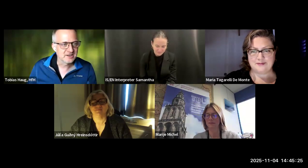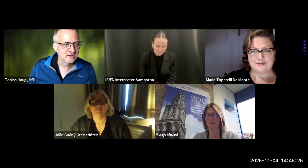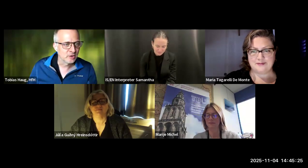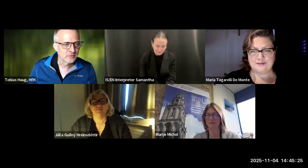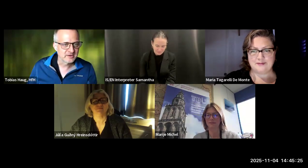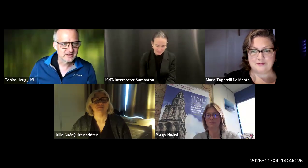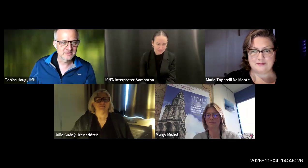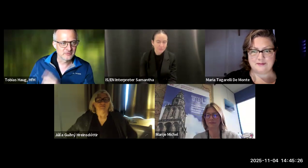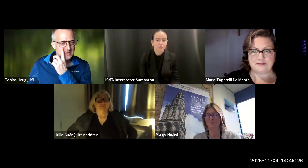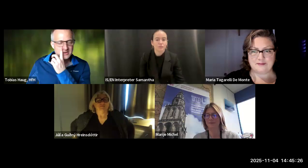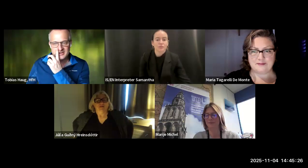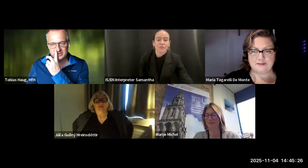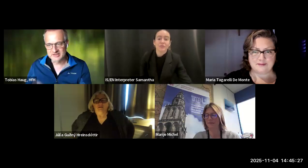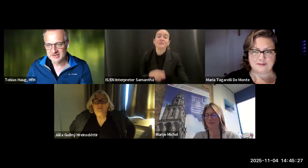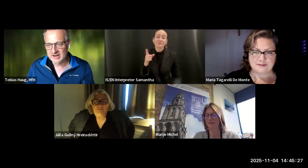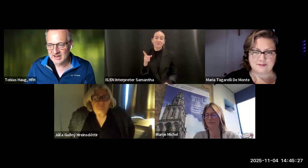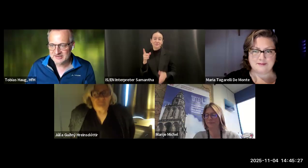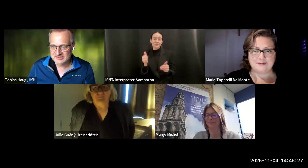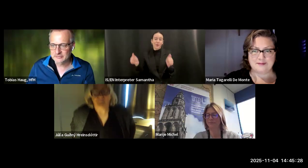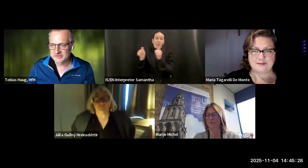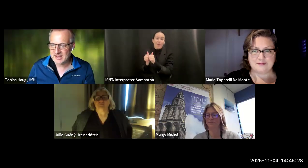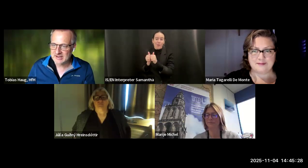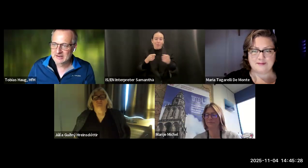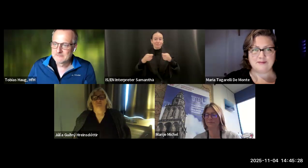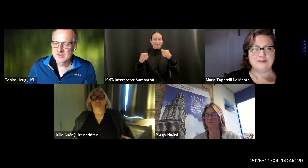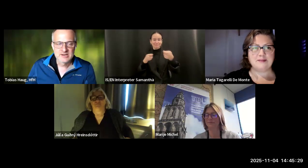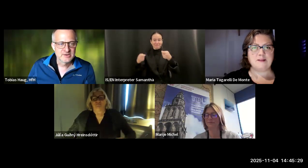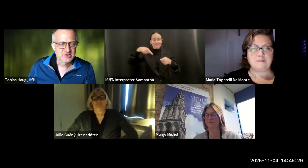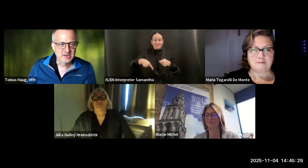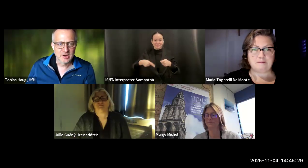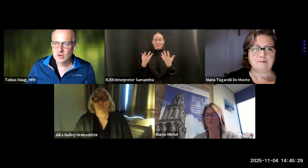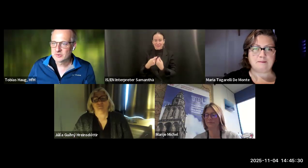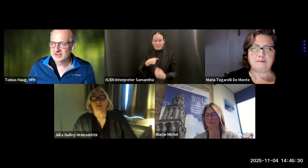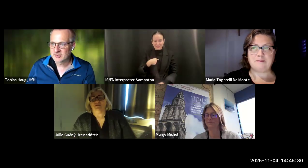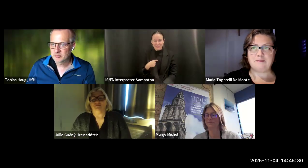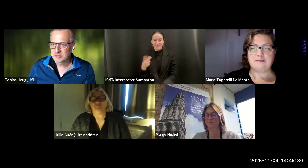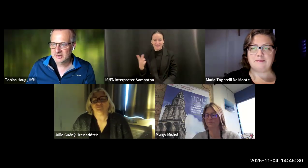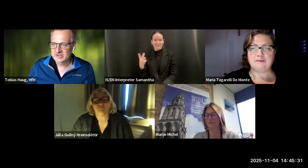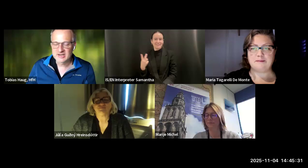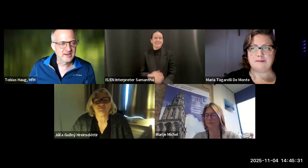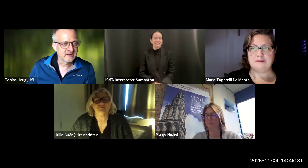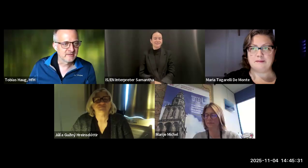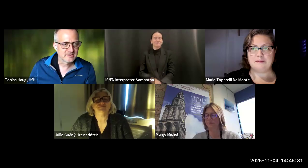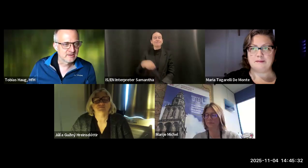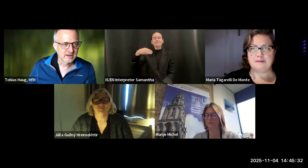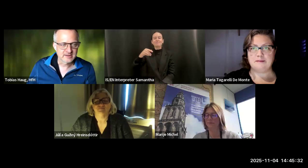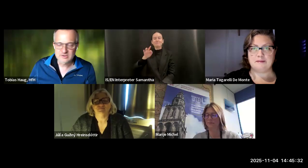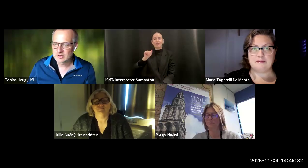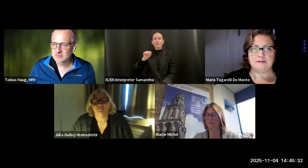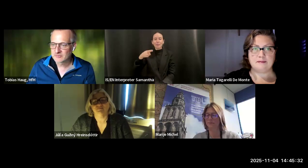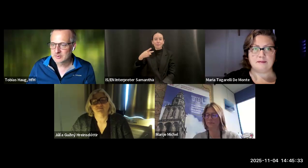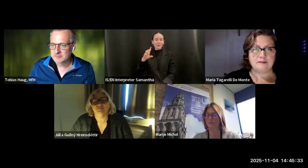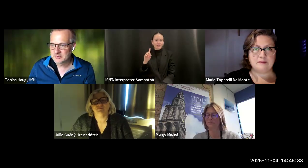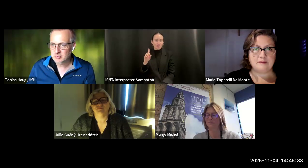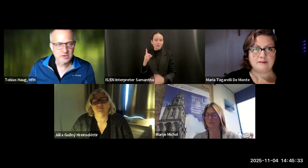the co-convener of this webinar series, the EALTA SIG4SIGN. She holds a PhD, and I